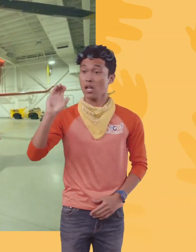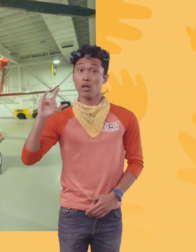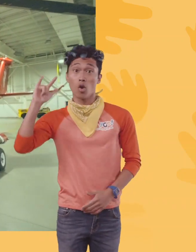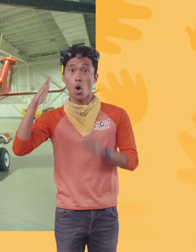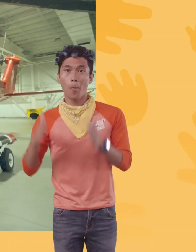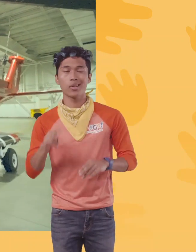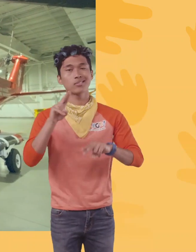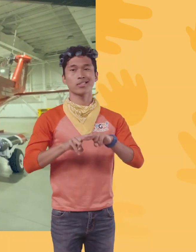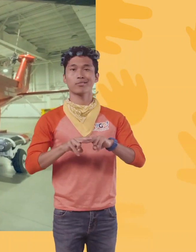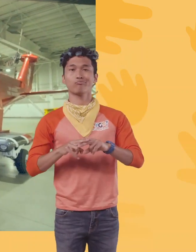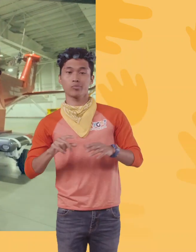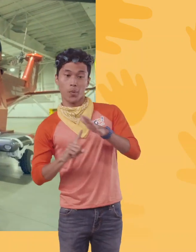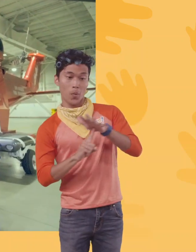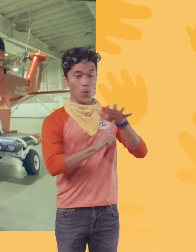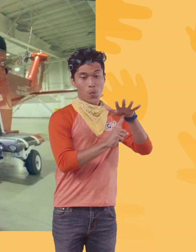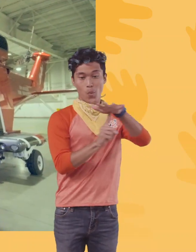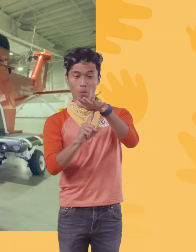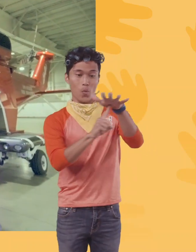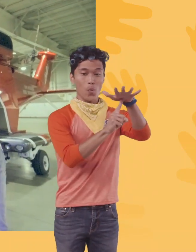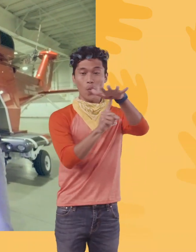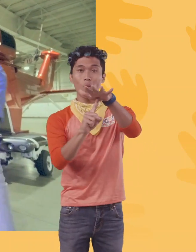fly the helicopter.